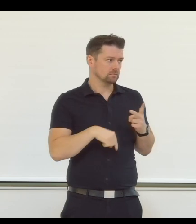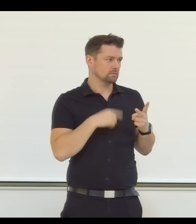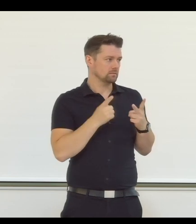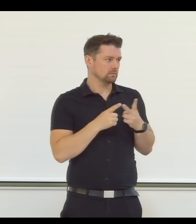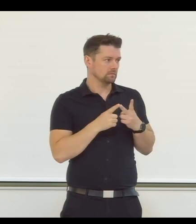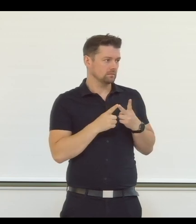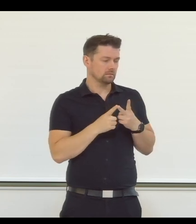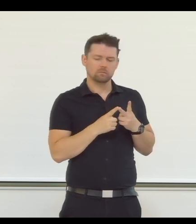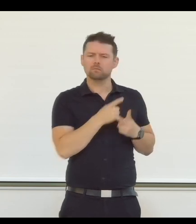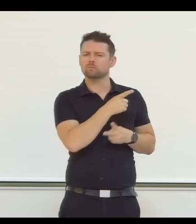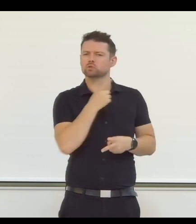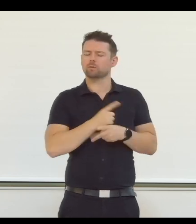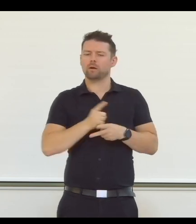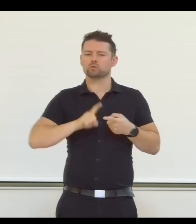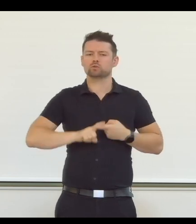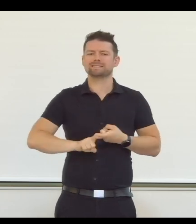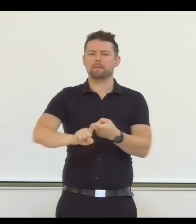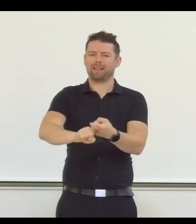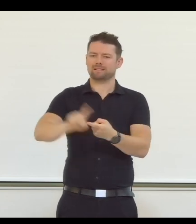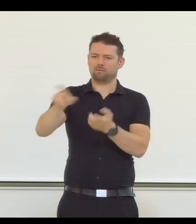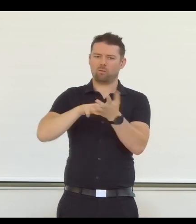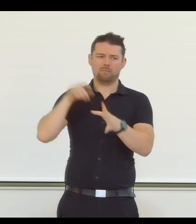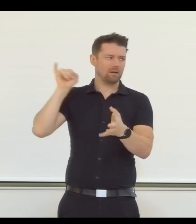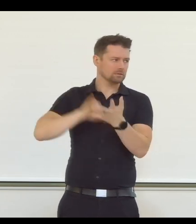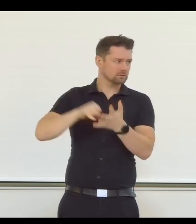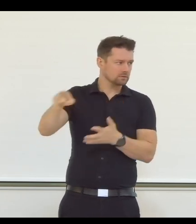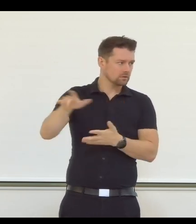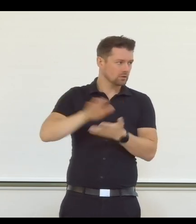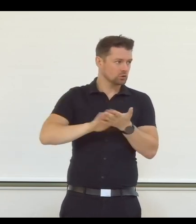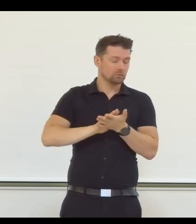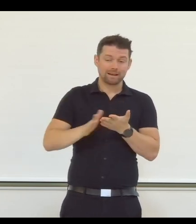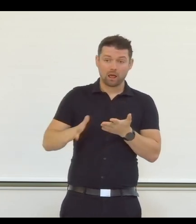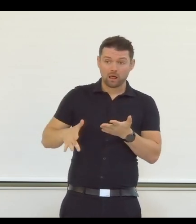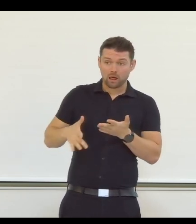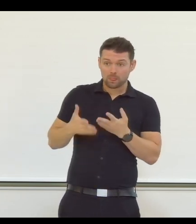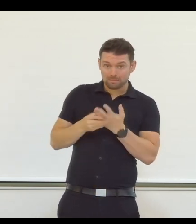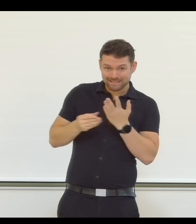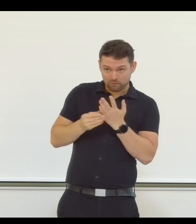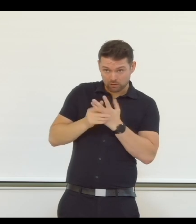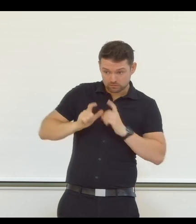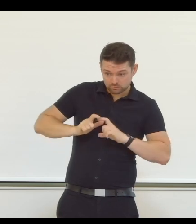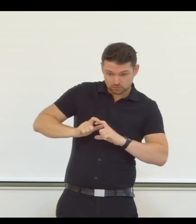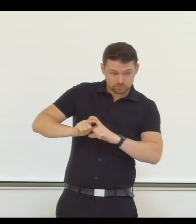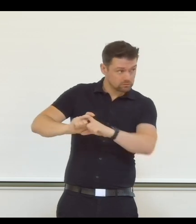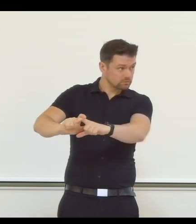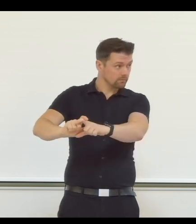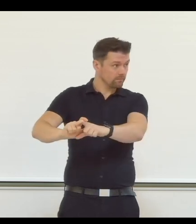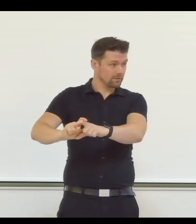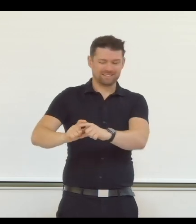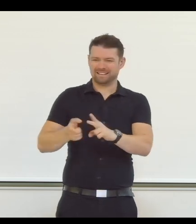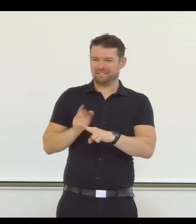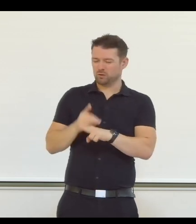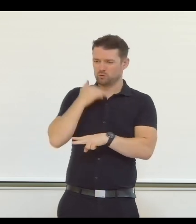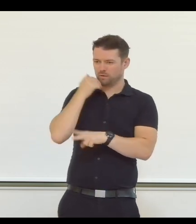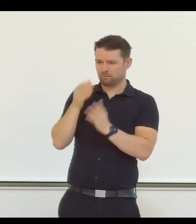say sustainability in Mars, so do you mean longevity of materials so that when the resources are scarce, they